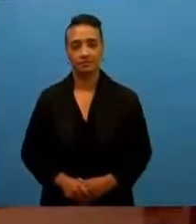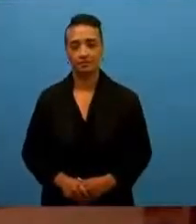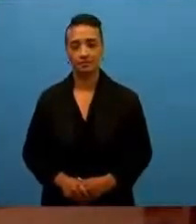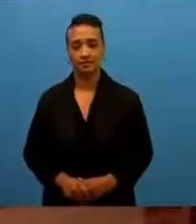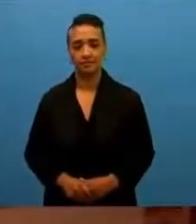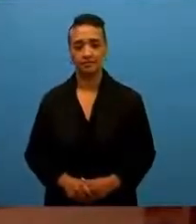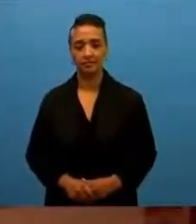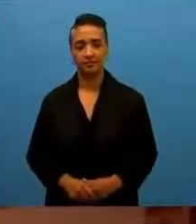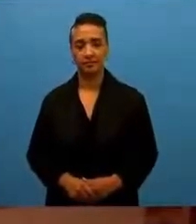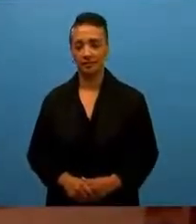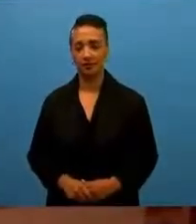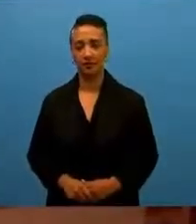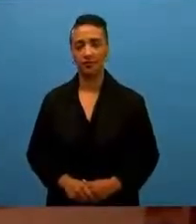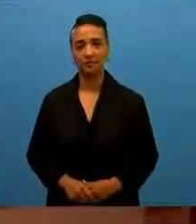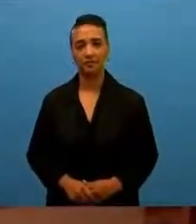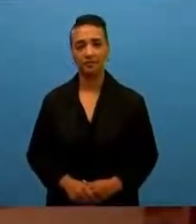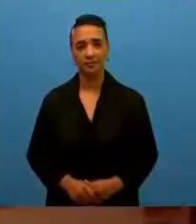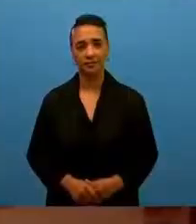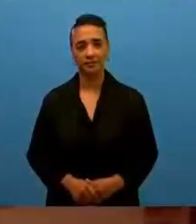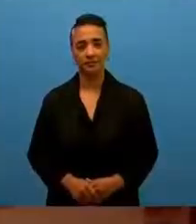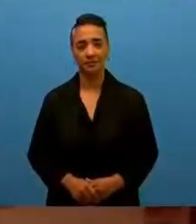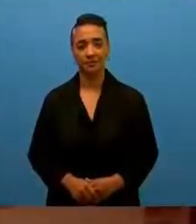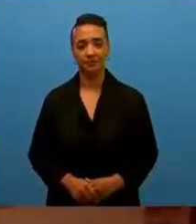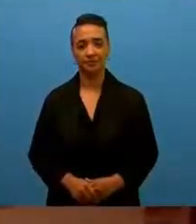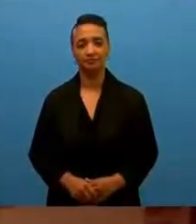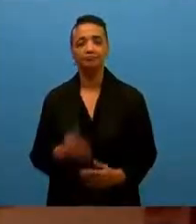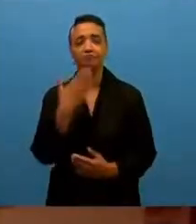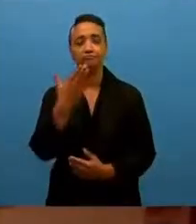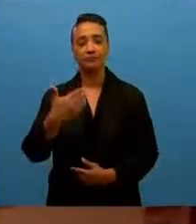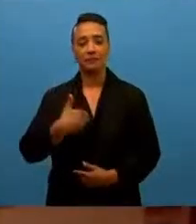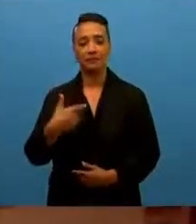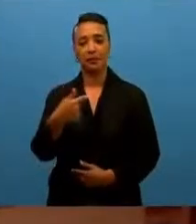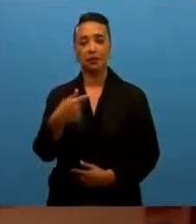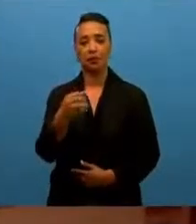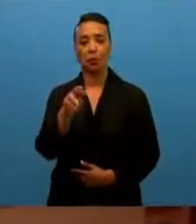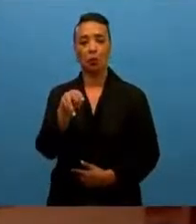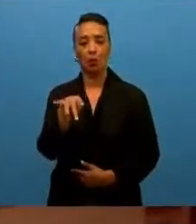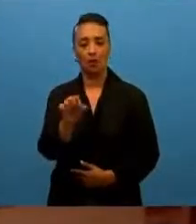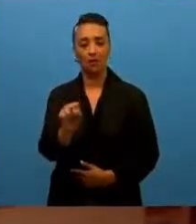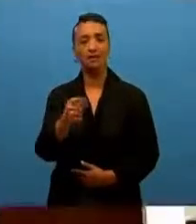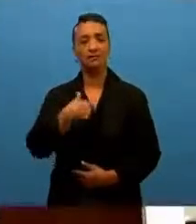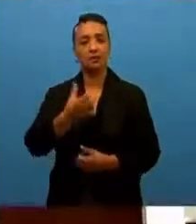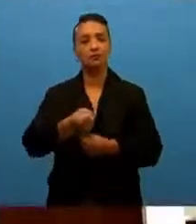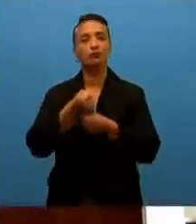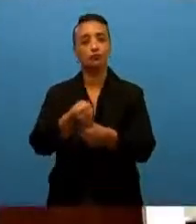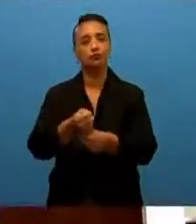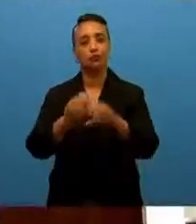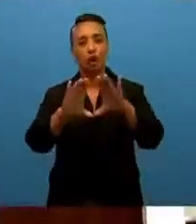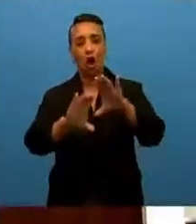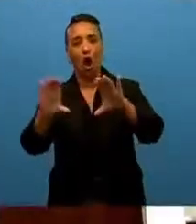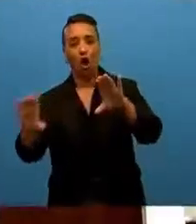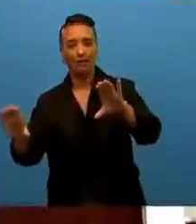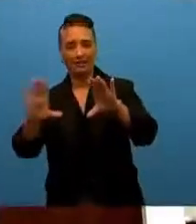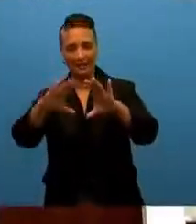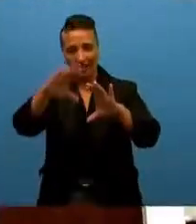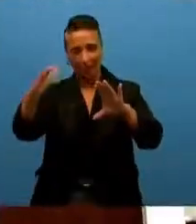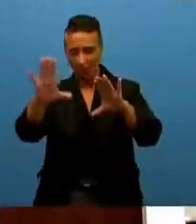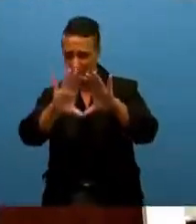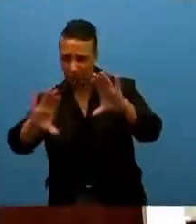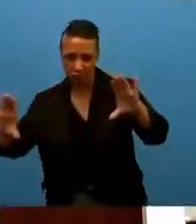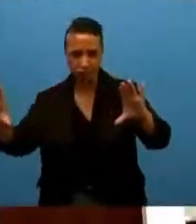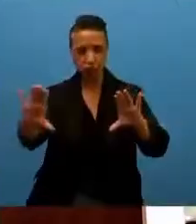Madam Chair, I deliver this intervention on behalf of the Arctic Sociocultural Region. To meaningfully enhance